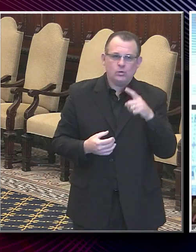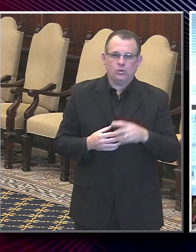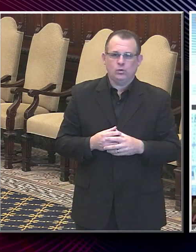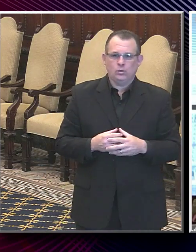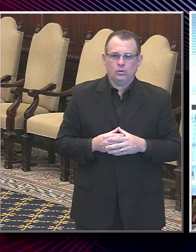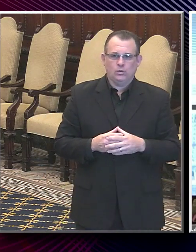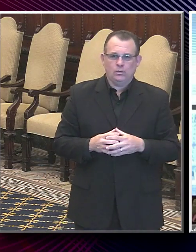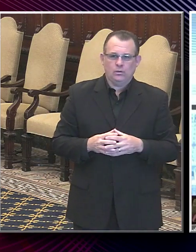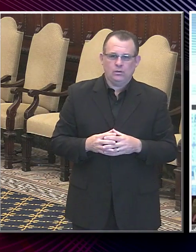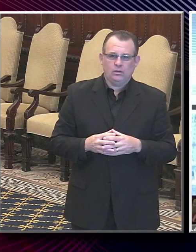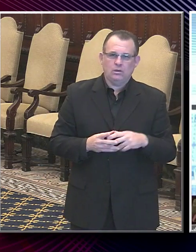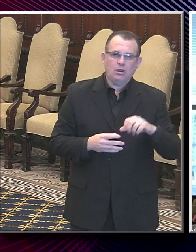other activities and other